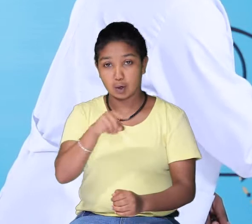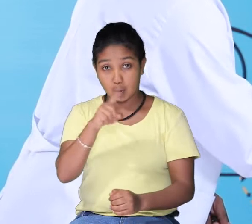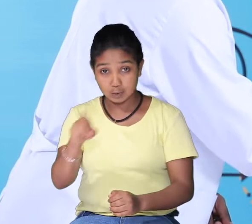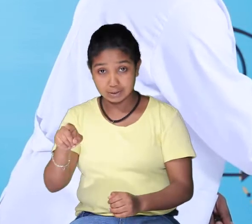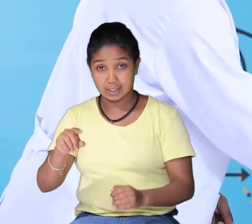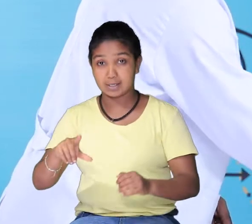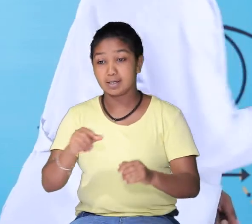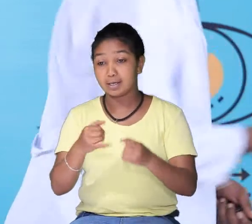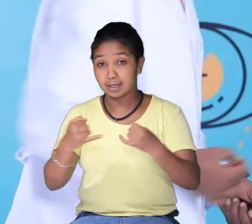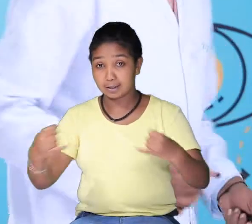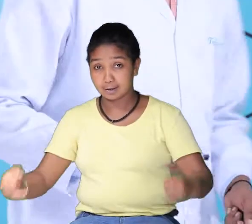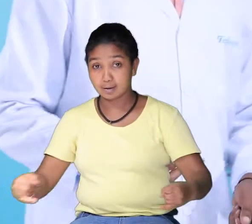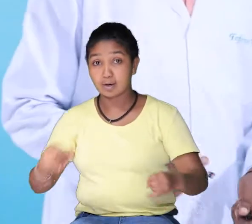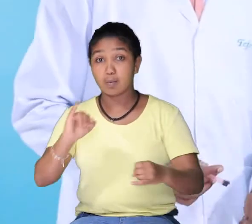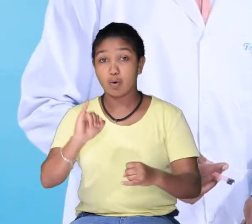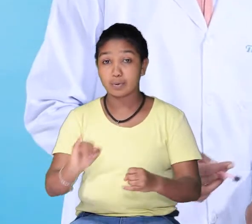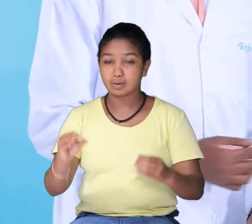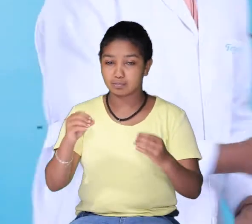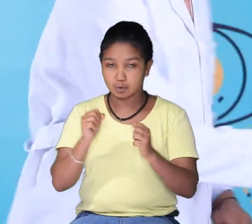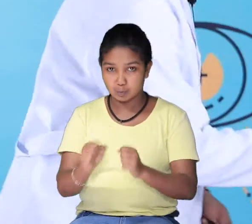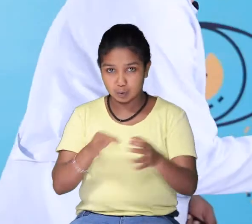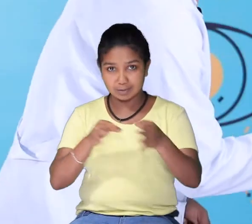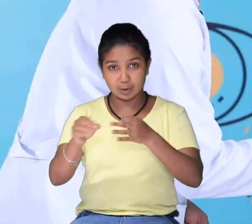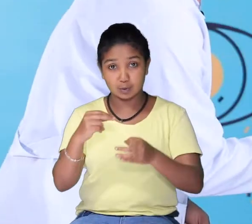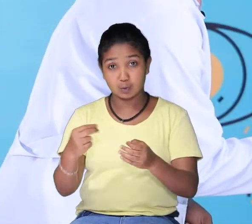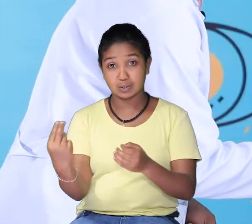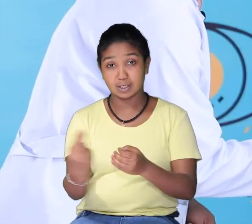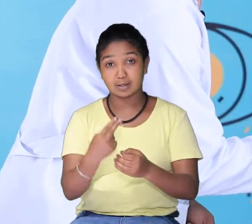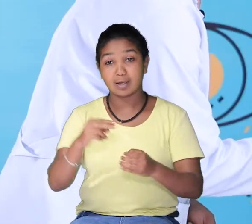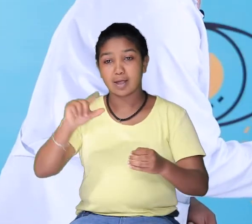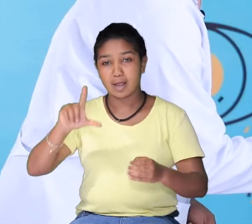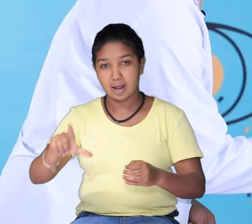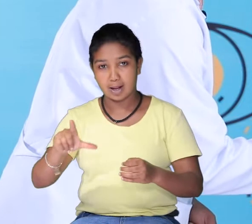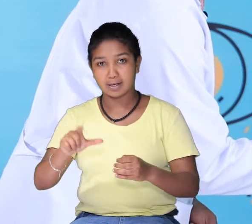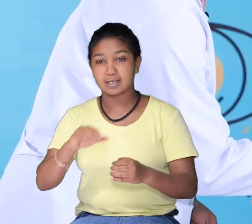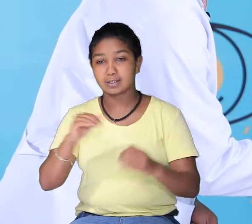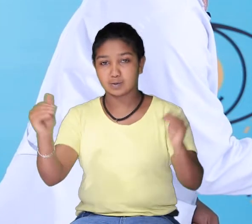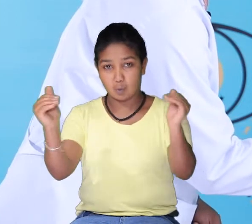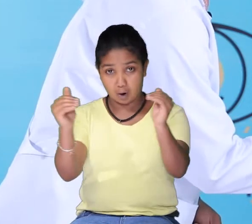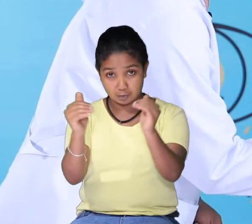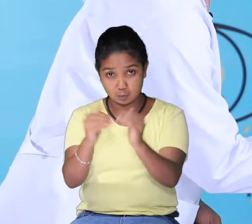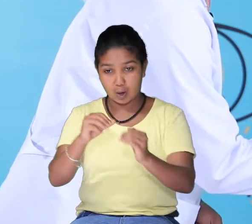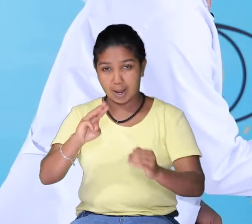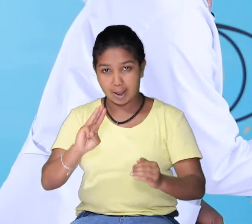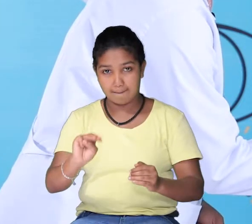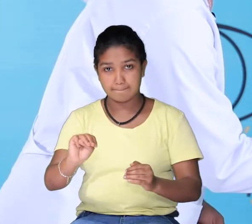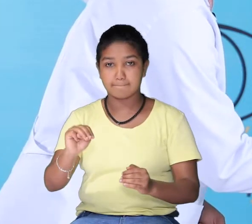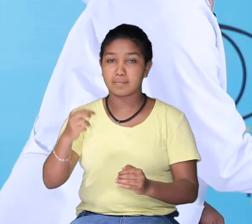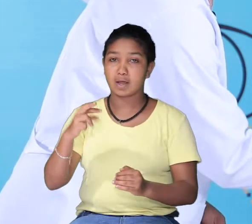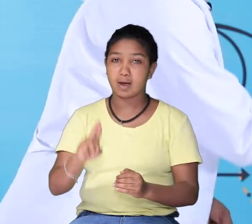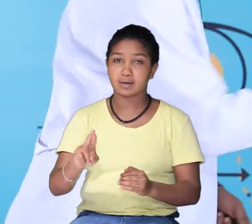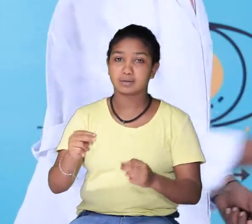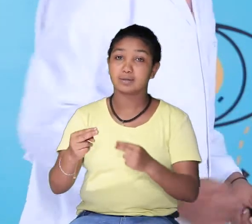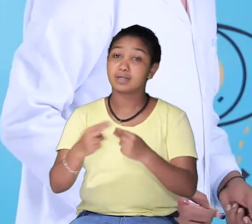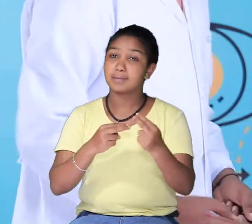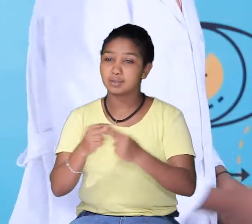the linear momentum. It's also possible to express it using L is equals to mr